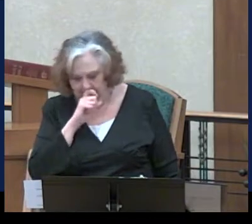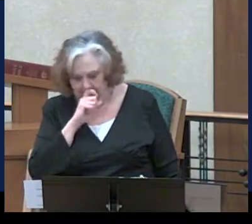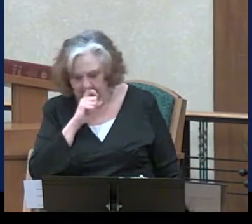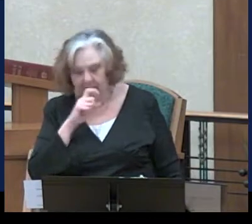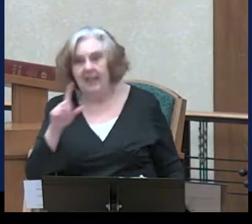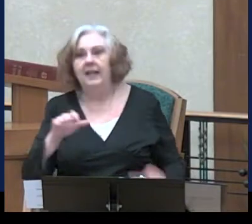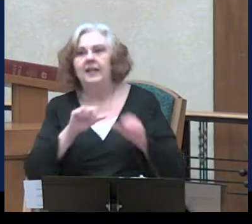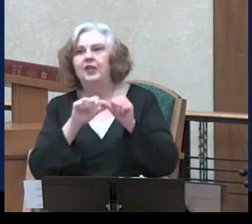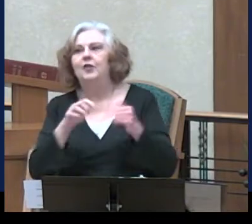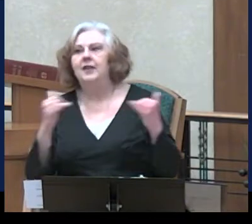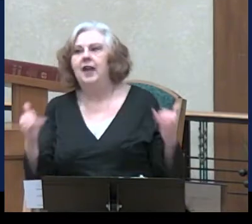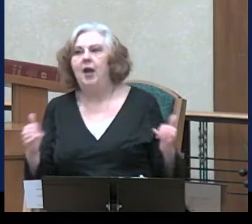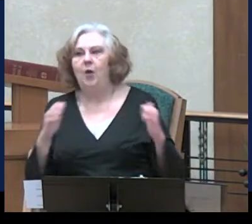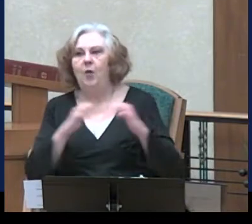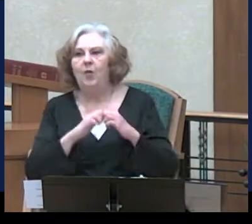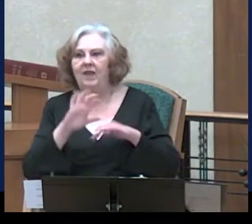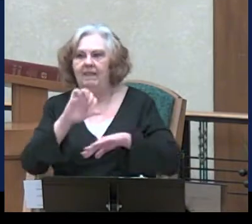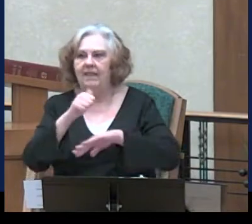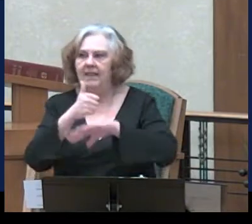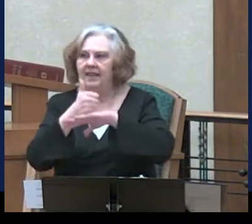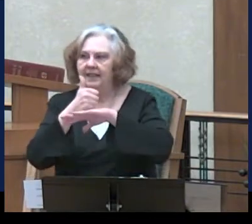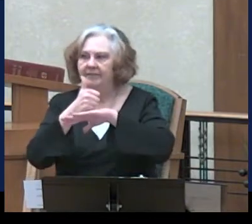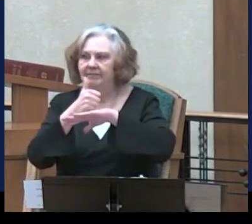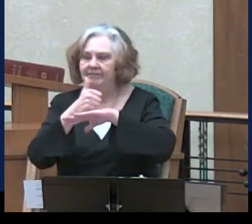continue now with the order for installation.